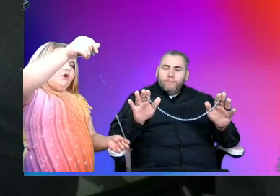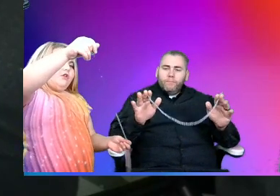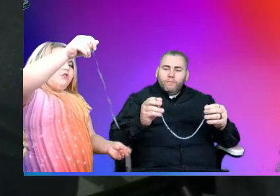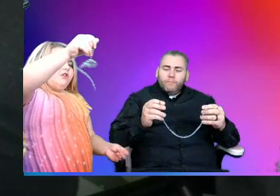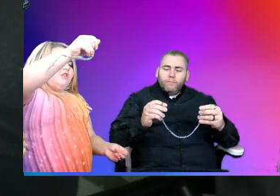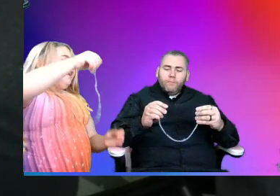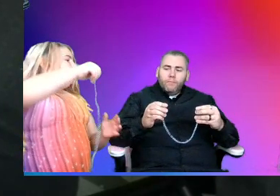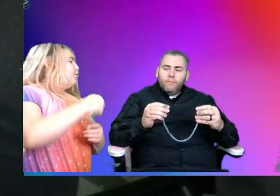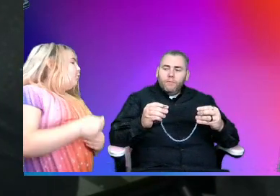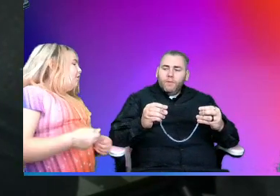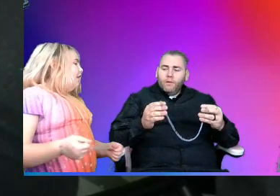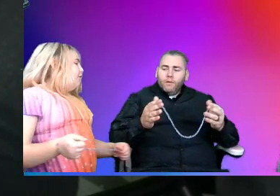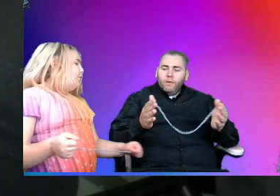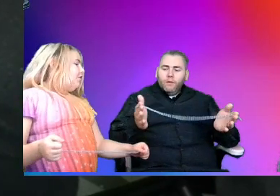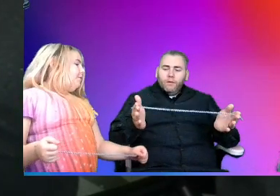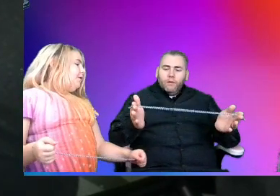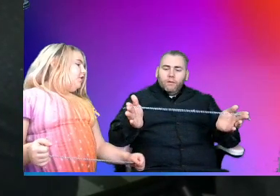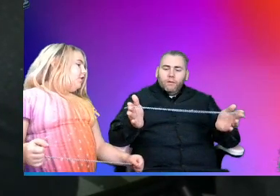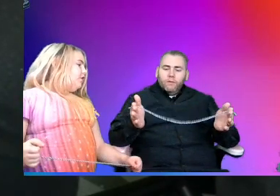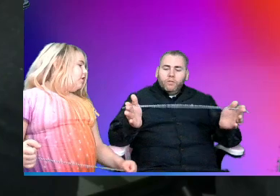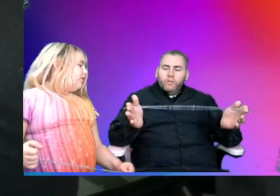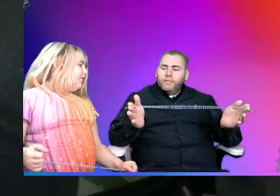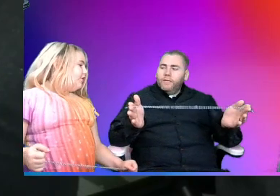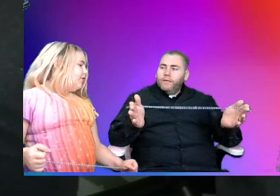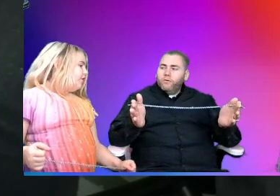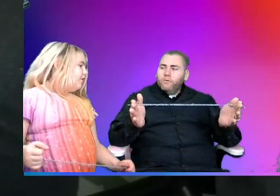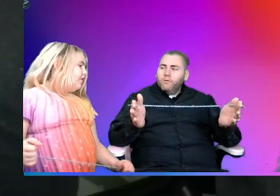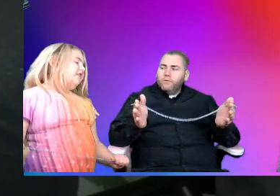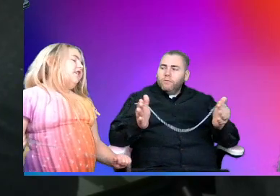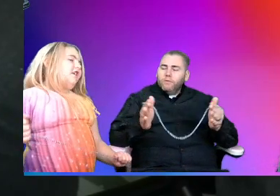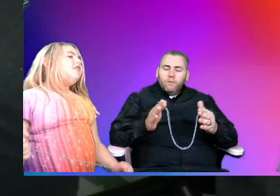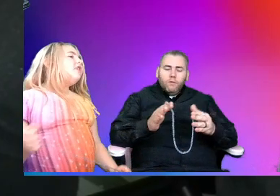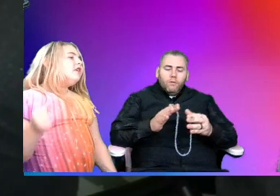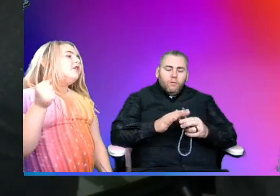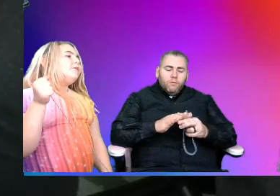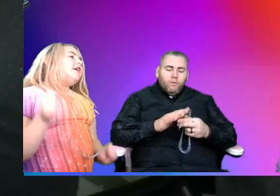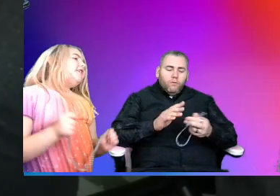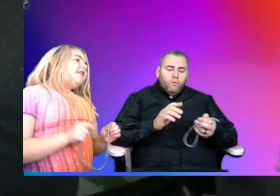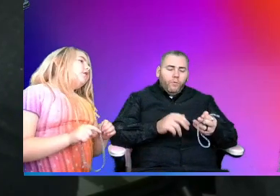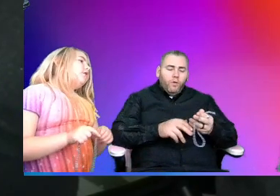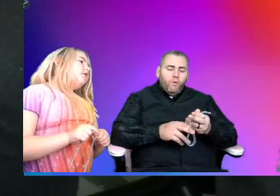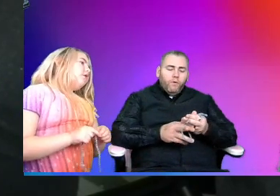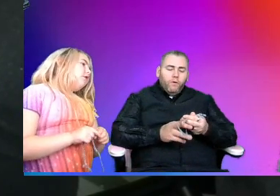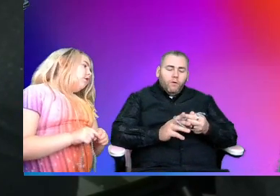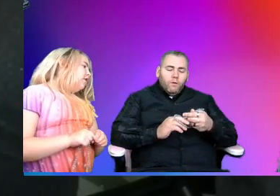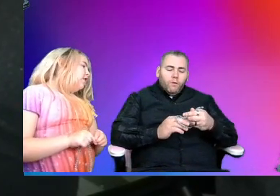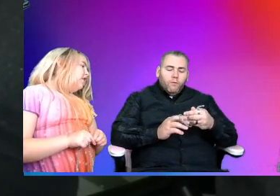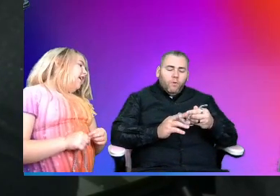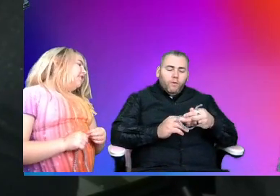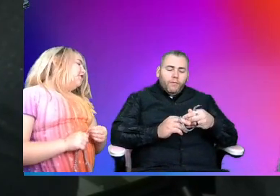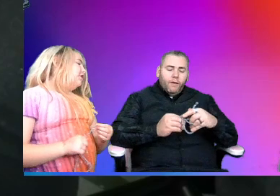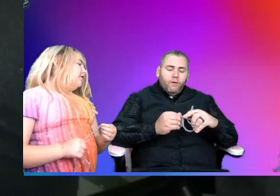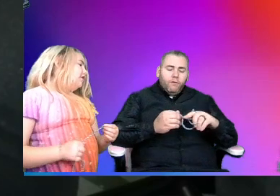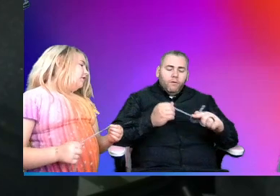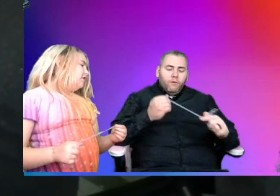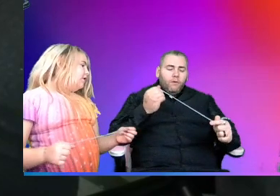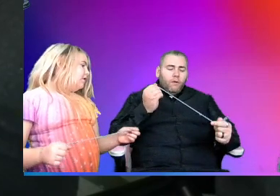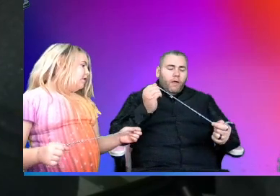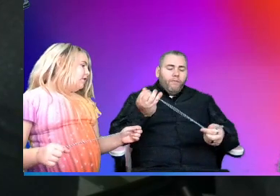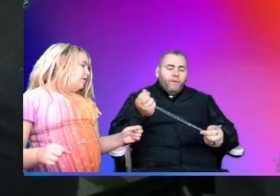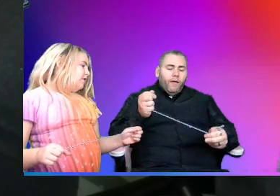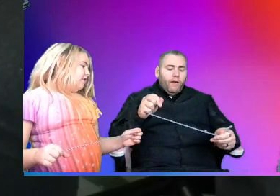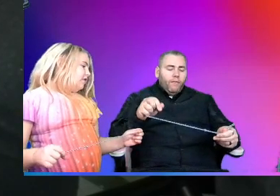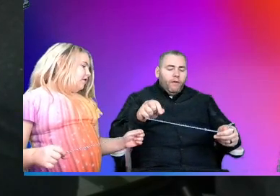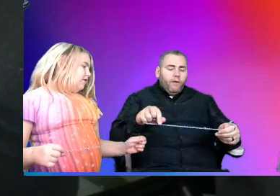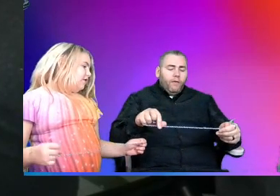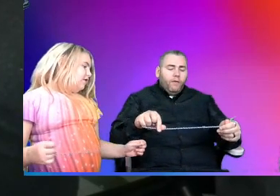This one's the tinier one. That one's the bigger. Did you catch that, though? Yeah. But so, loop it over, pull it down,